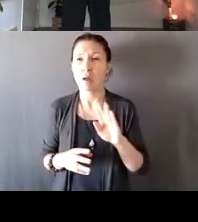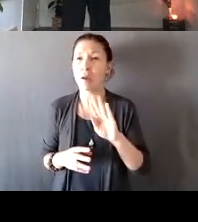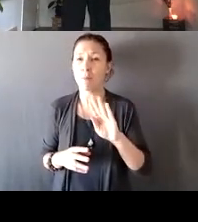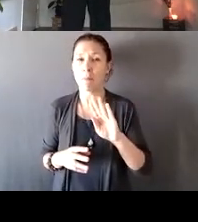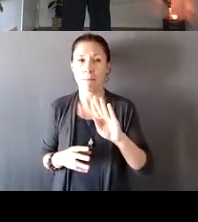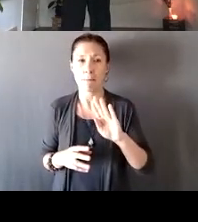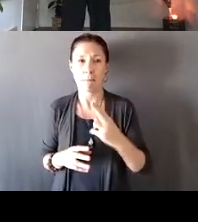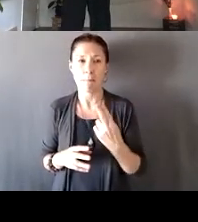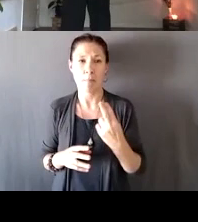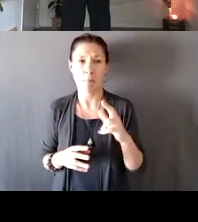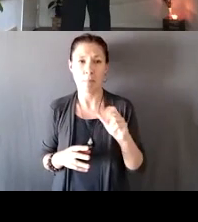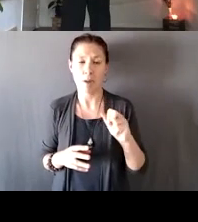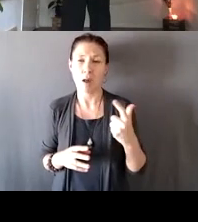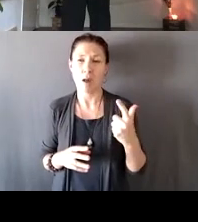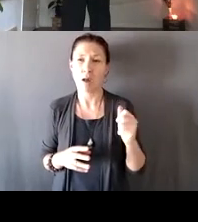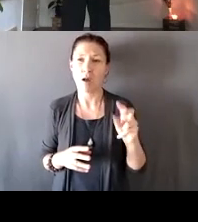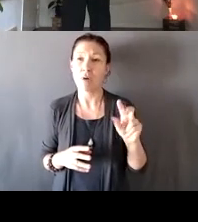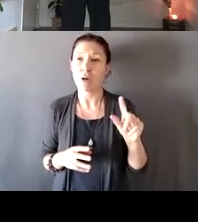Bhagavate